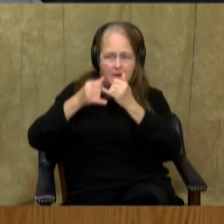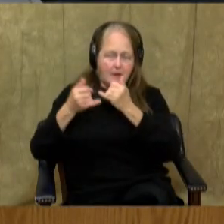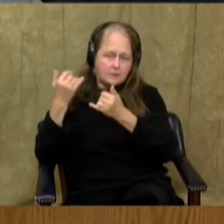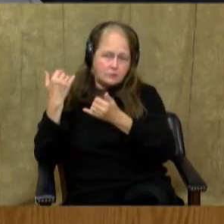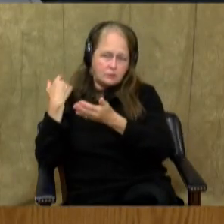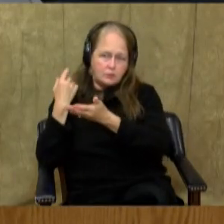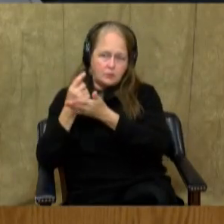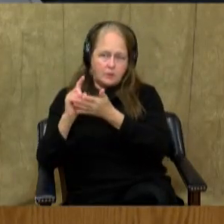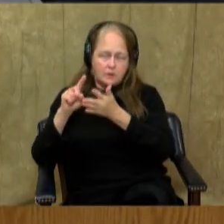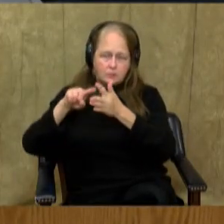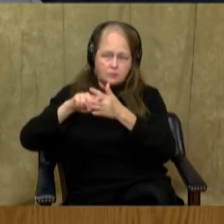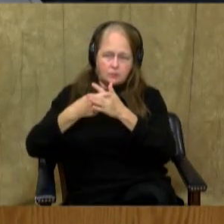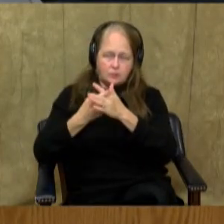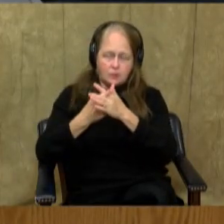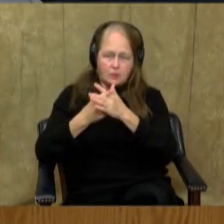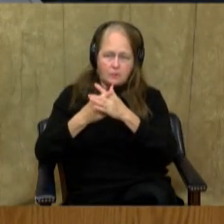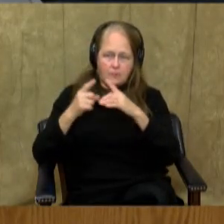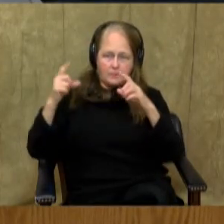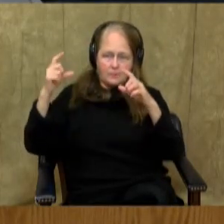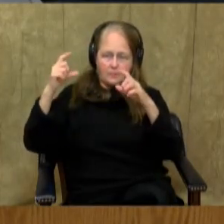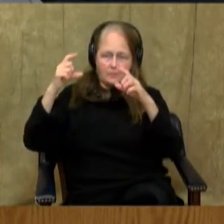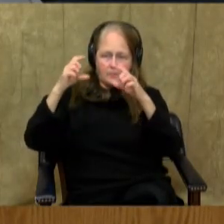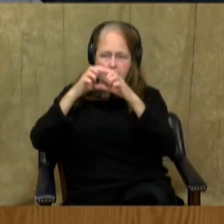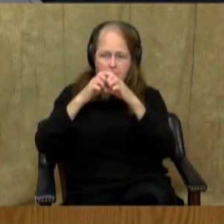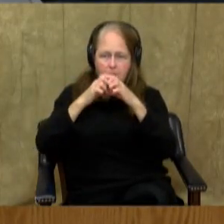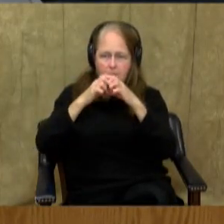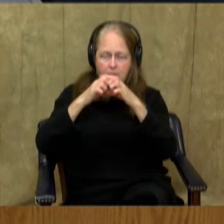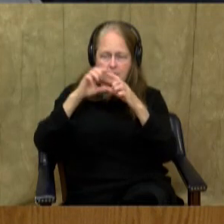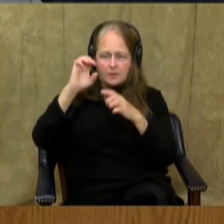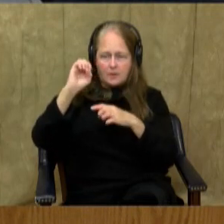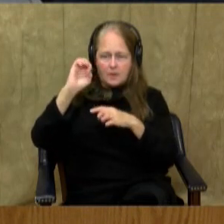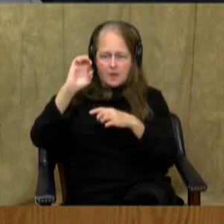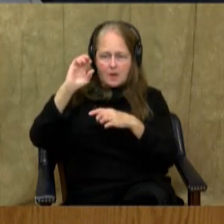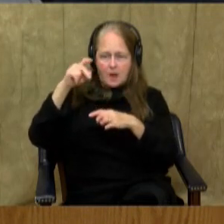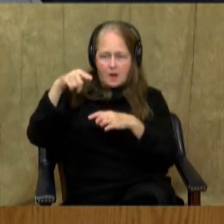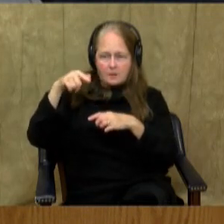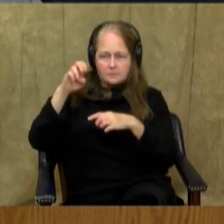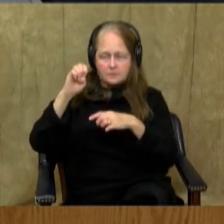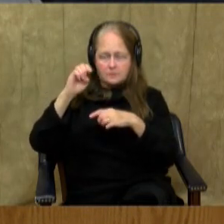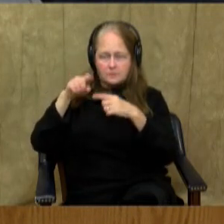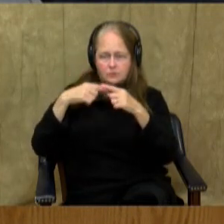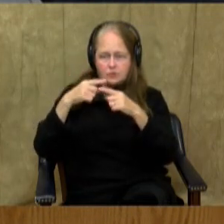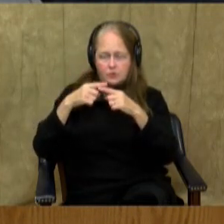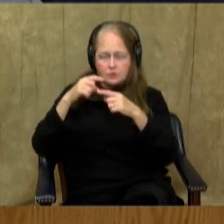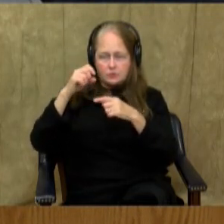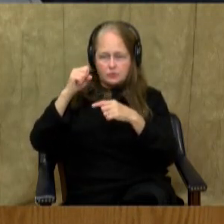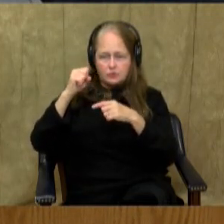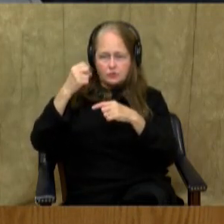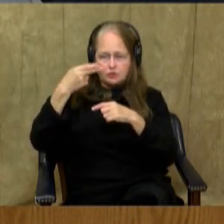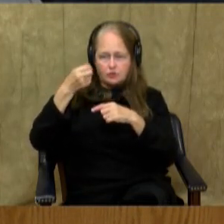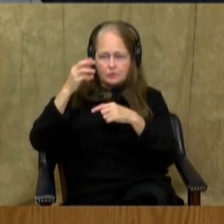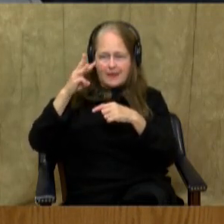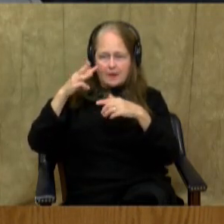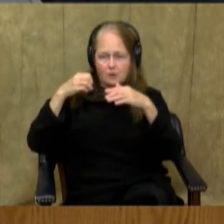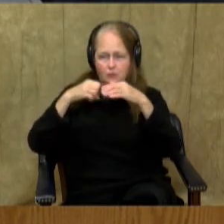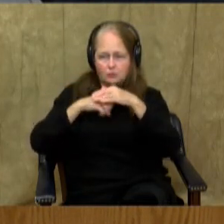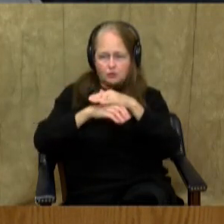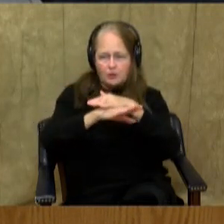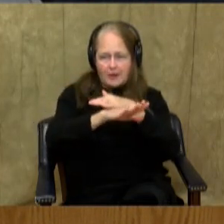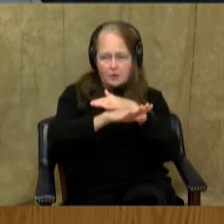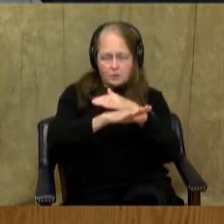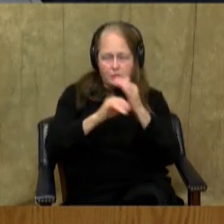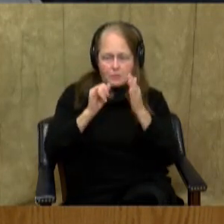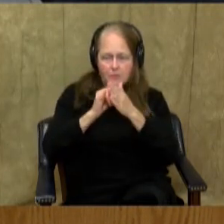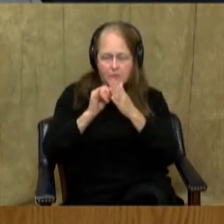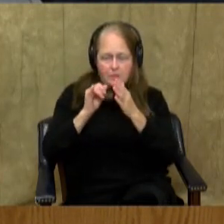we started on eclipses. Eclipses are all about shadows.